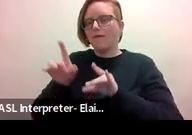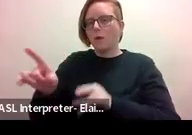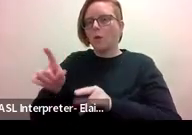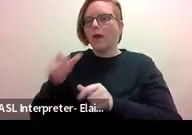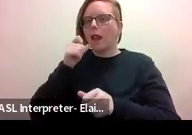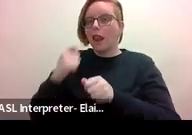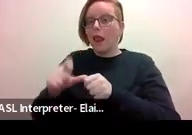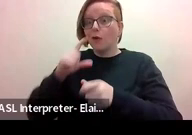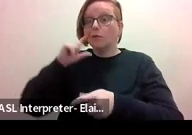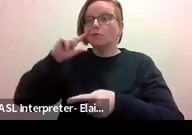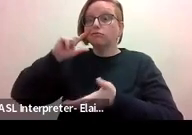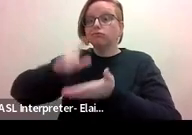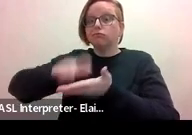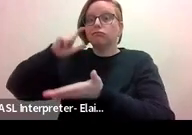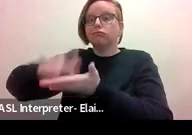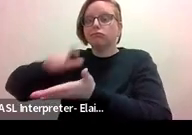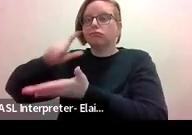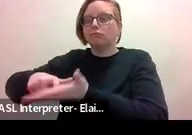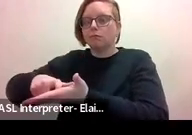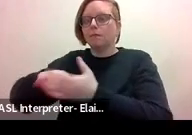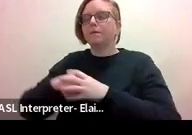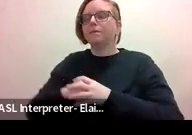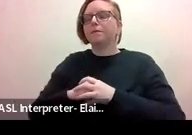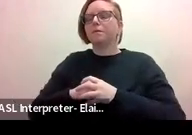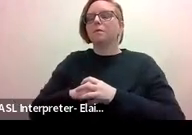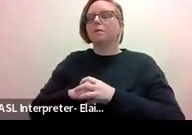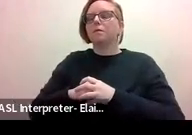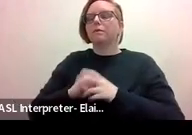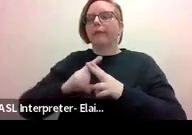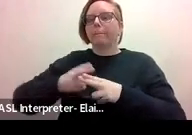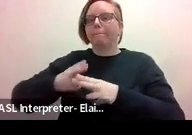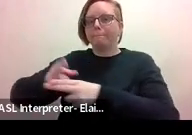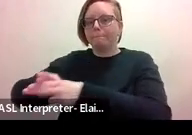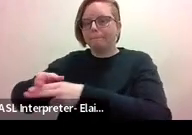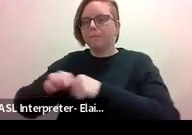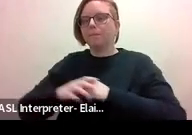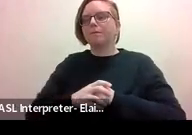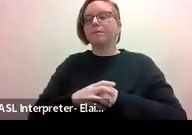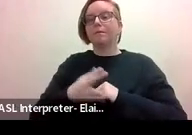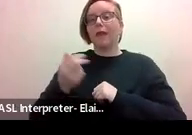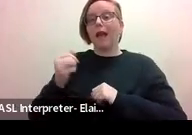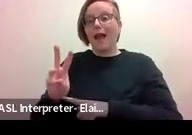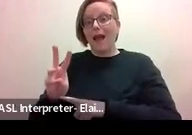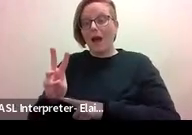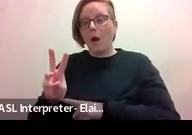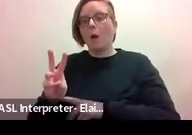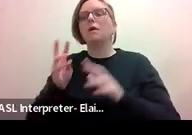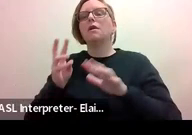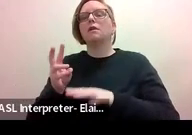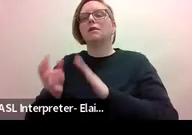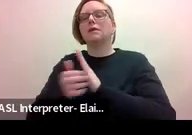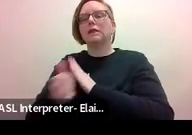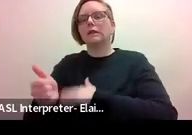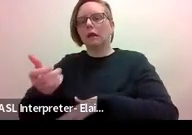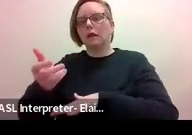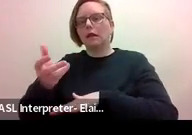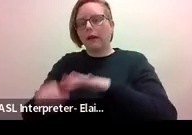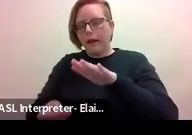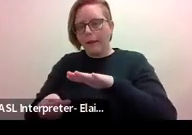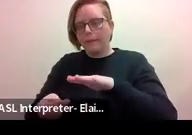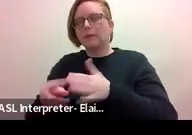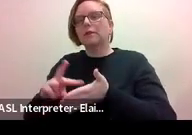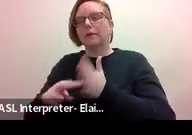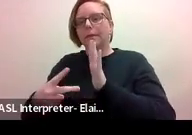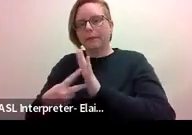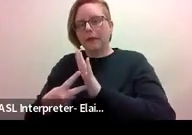identification. And the how statement for that is that the skill gaps in this area impact Eli's ability to participate in